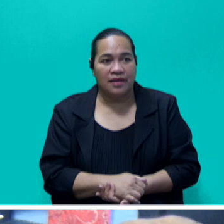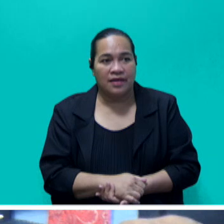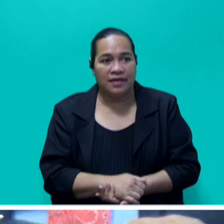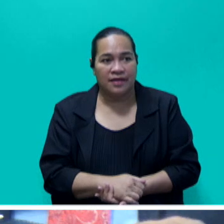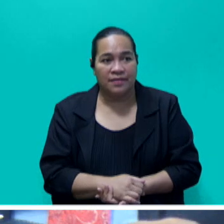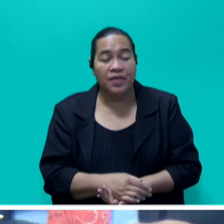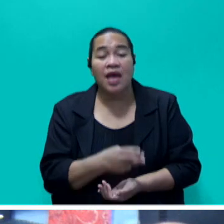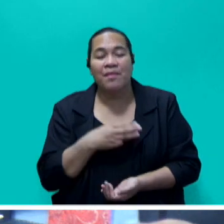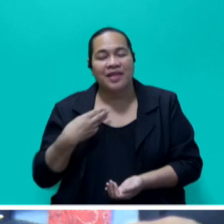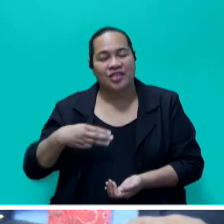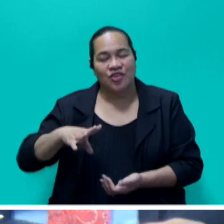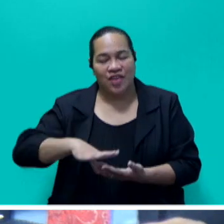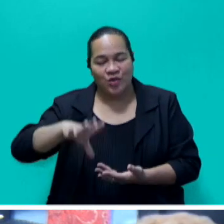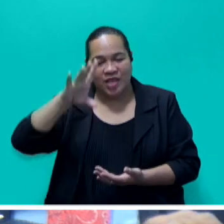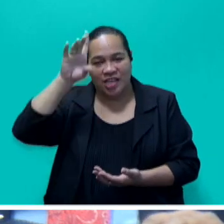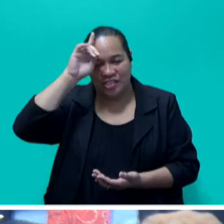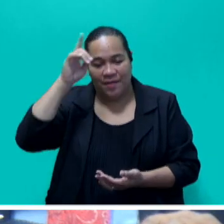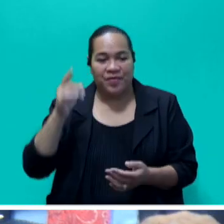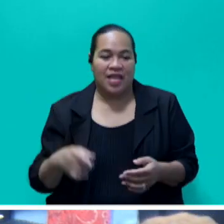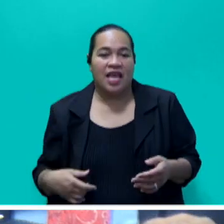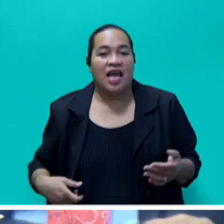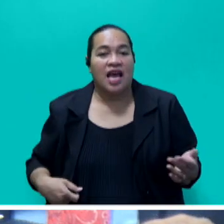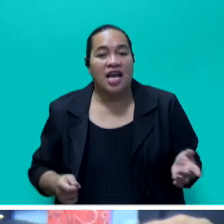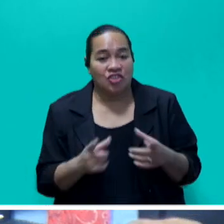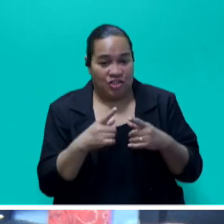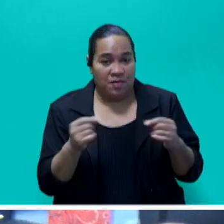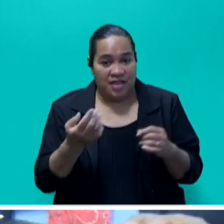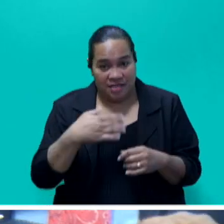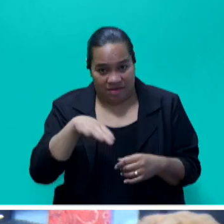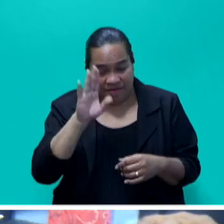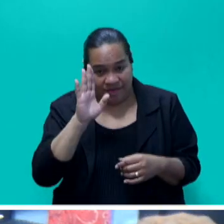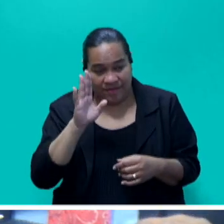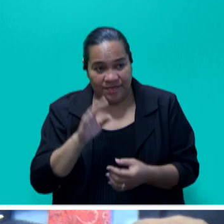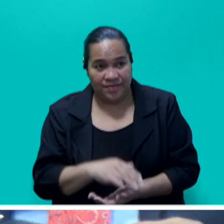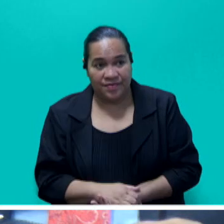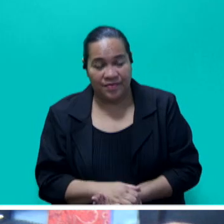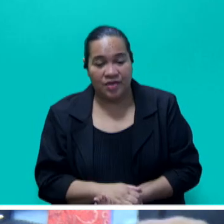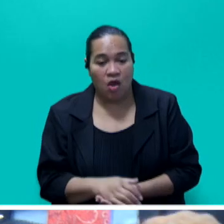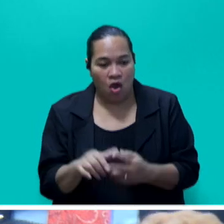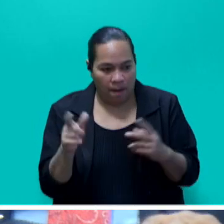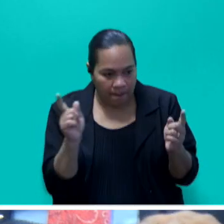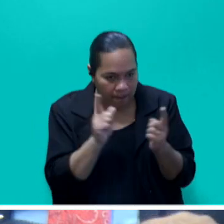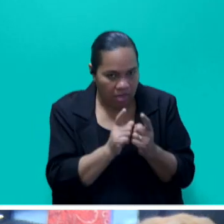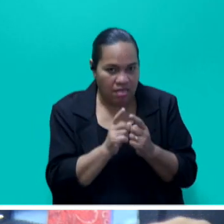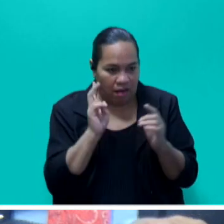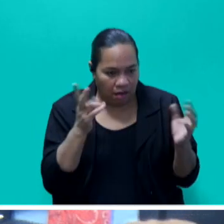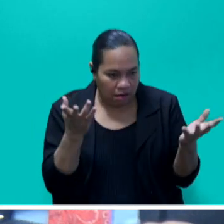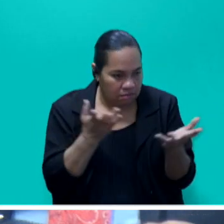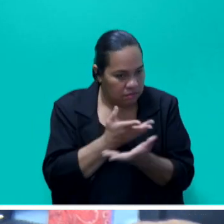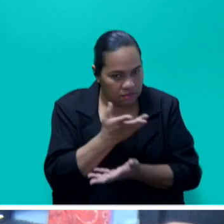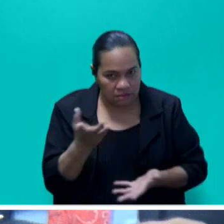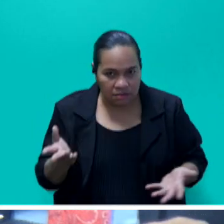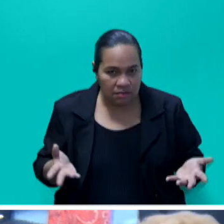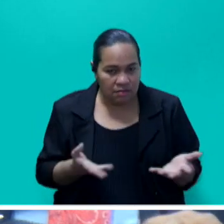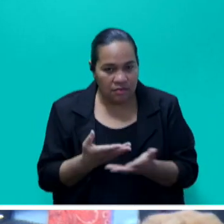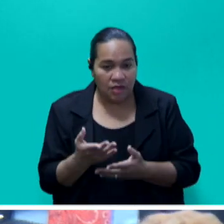Ministry of Education, Japanese embassy officials, they all met and